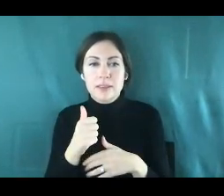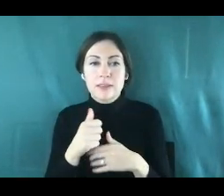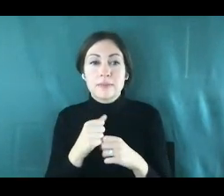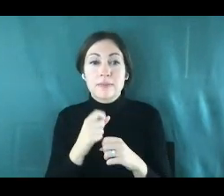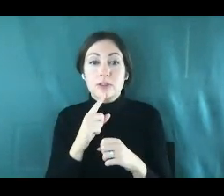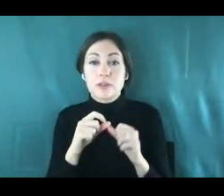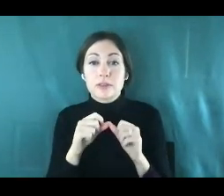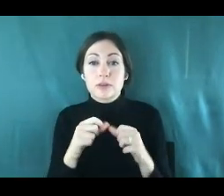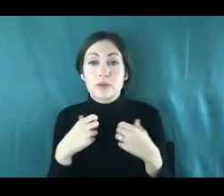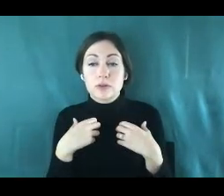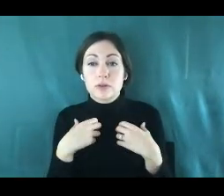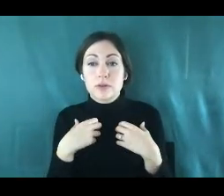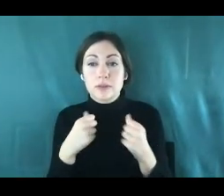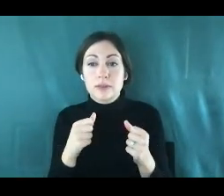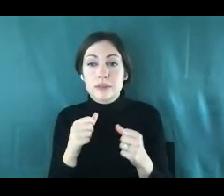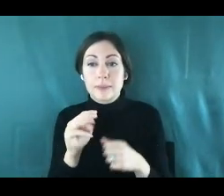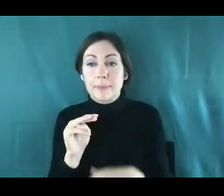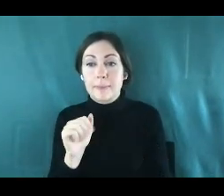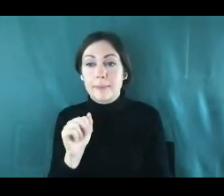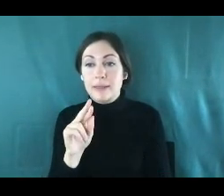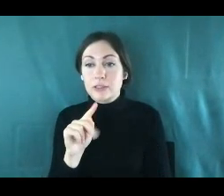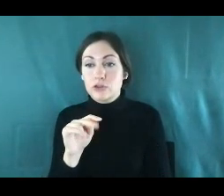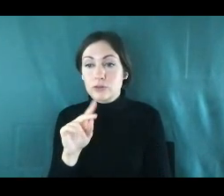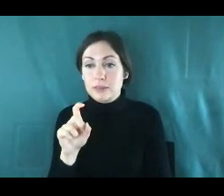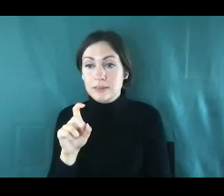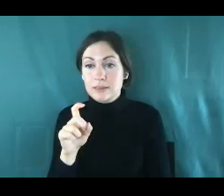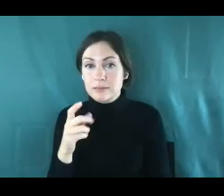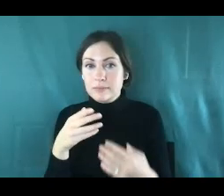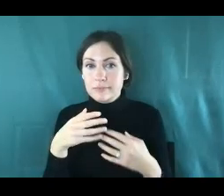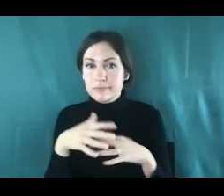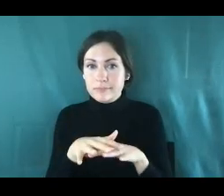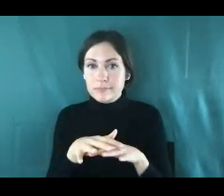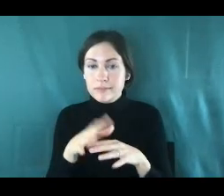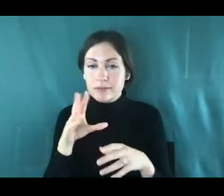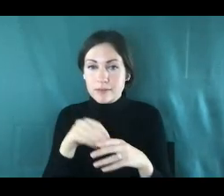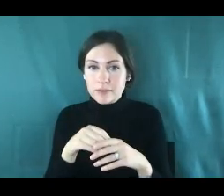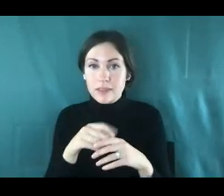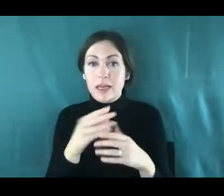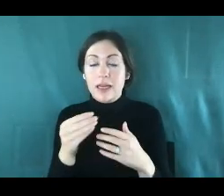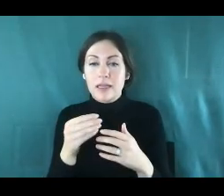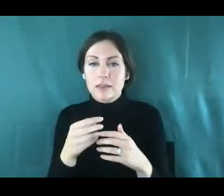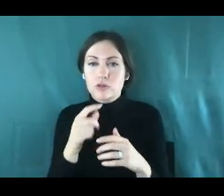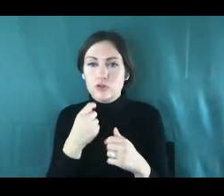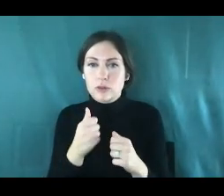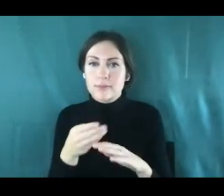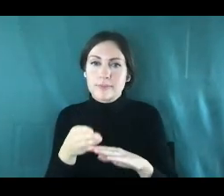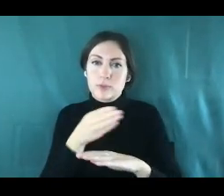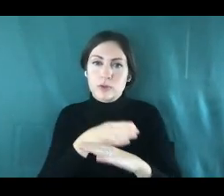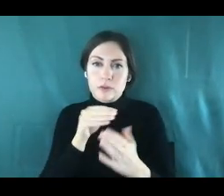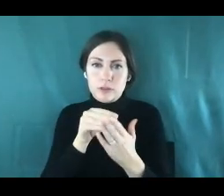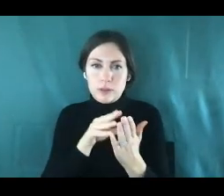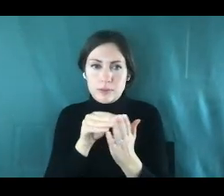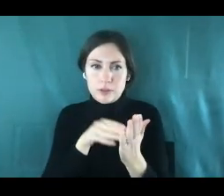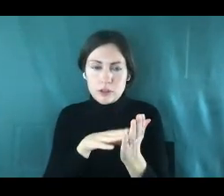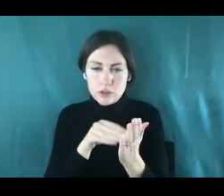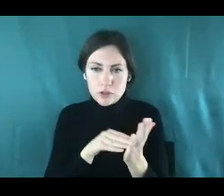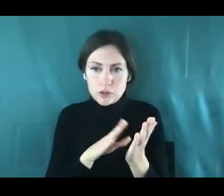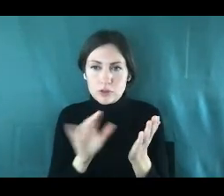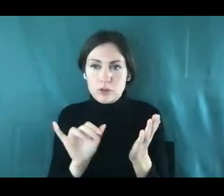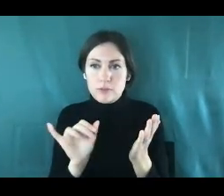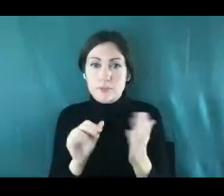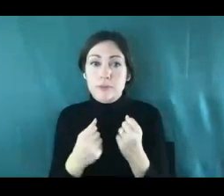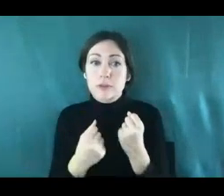strengthened matrix alignment engagement, excuse me, and enhancing documentation across statewide partners.